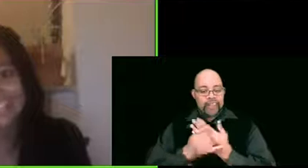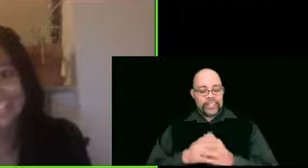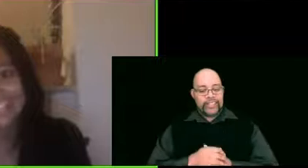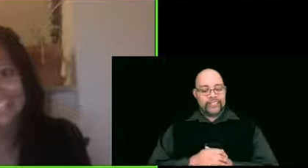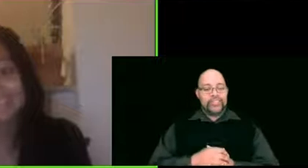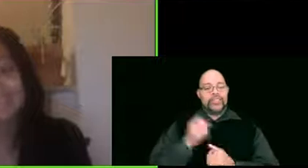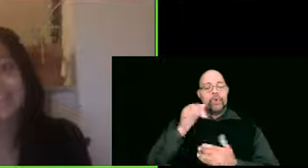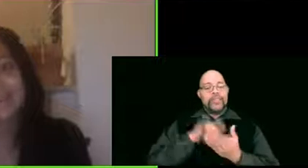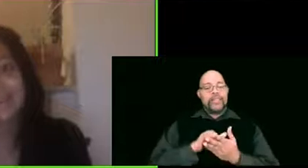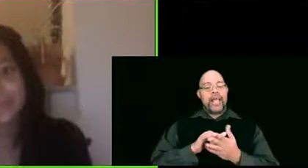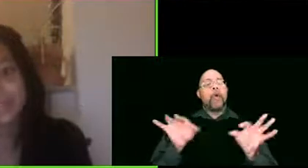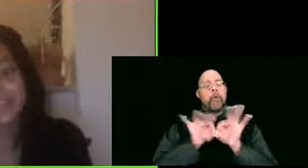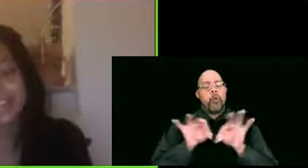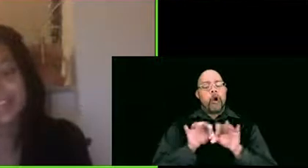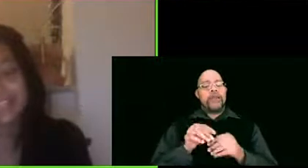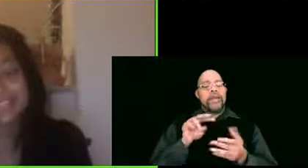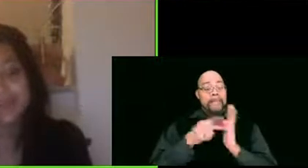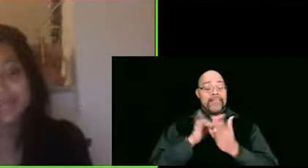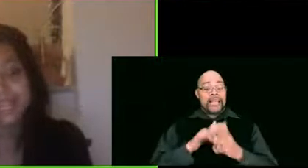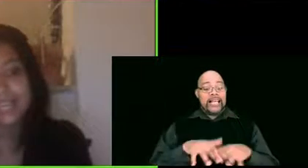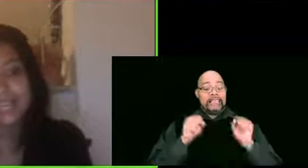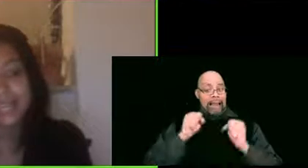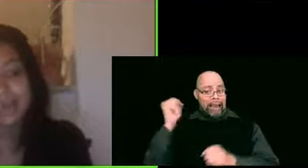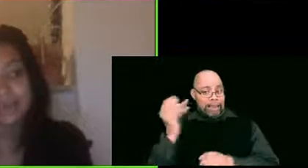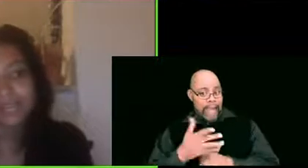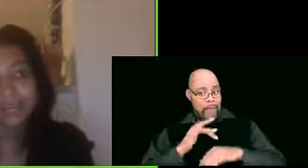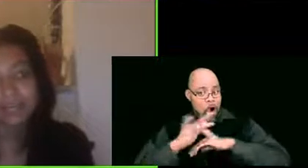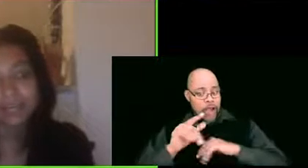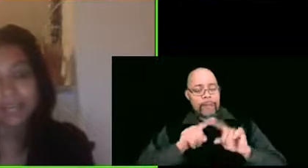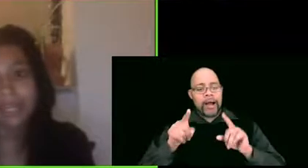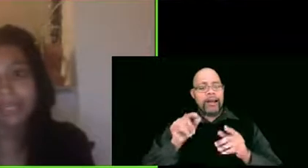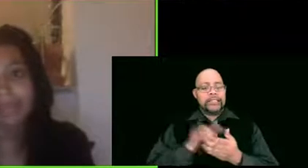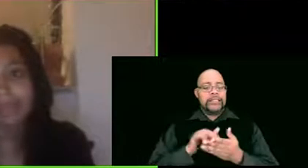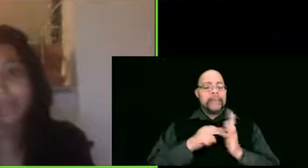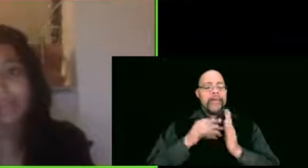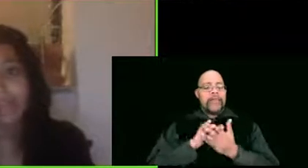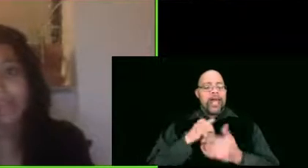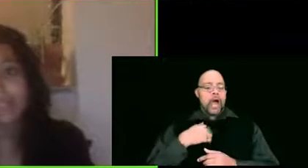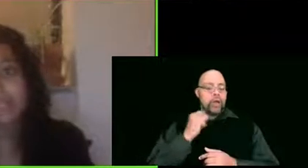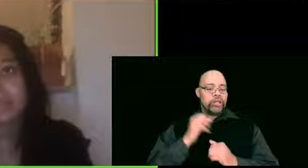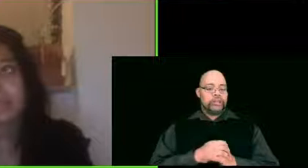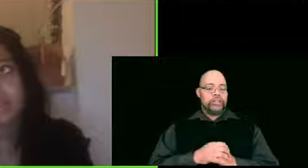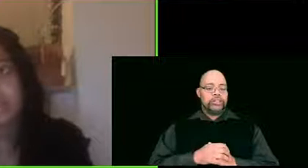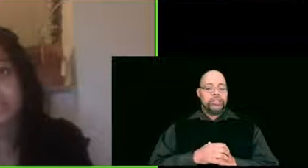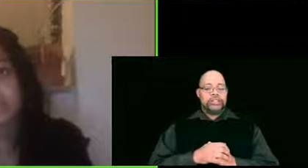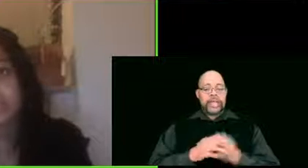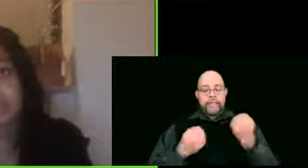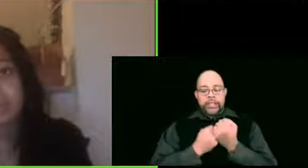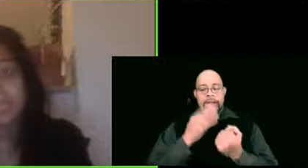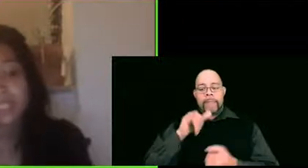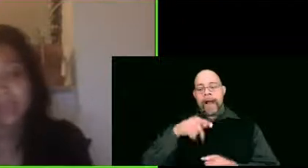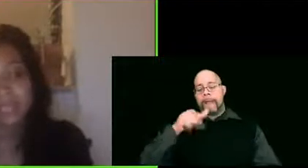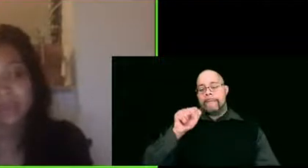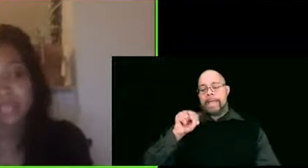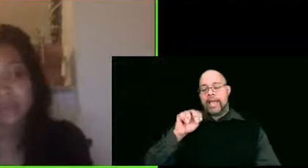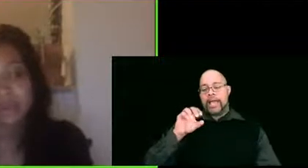other projects. So it was worth it. It did mean that it was taking a gamble early on, but it then meant that I was sponsored